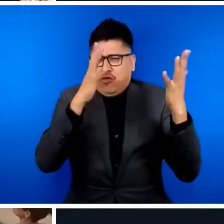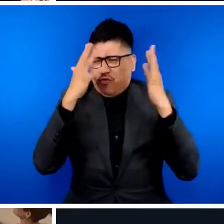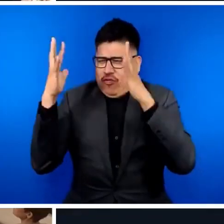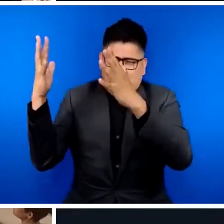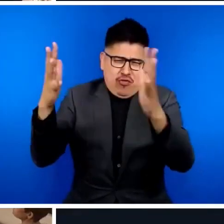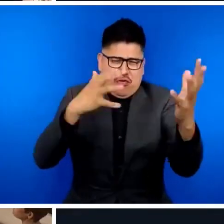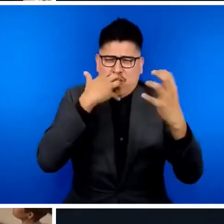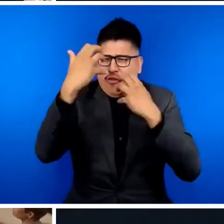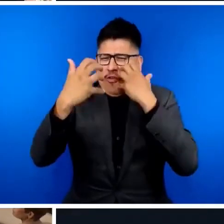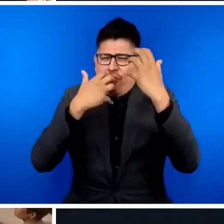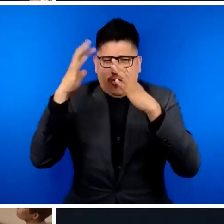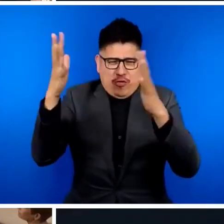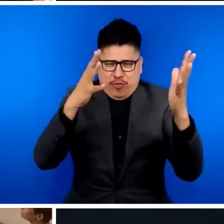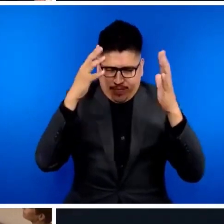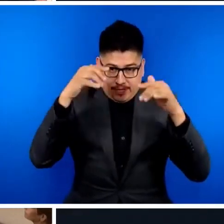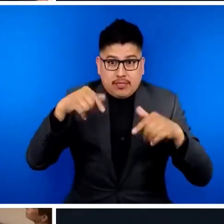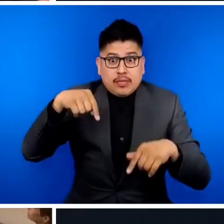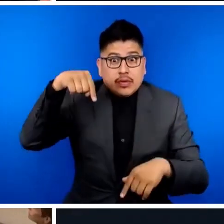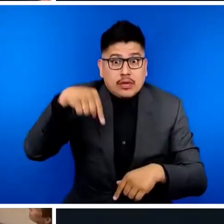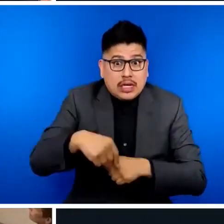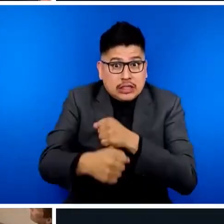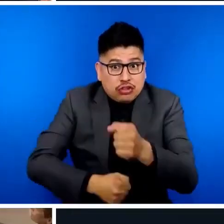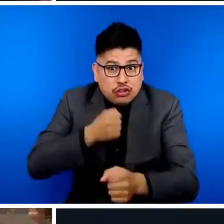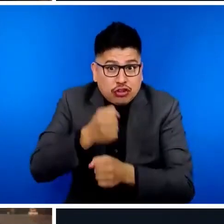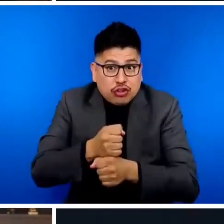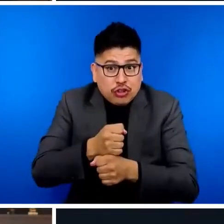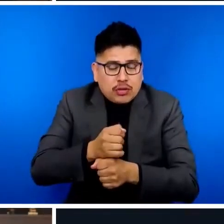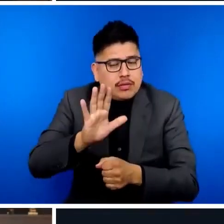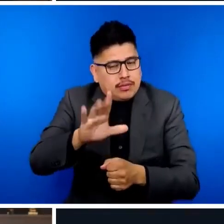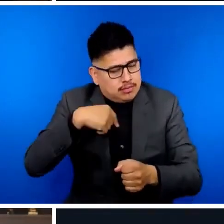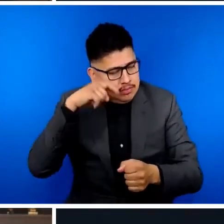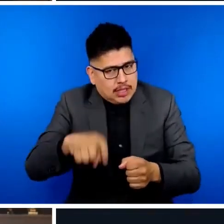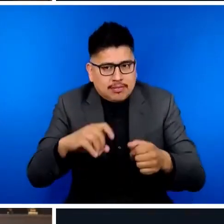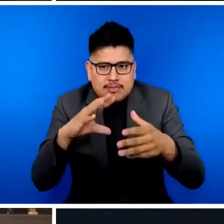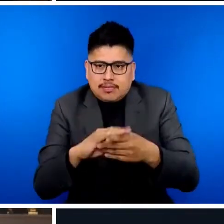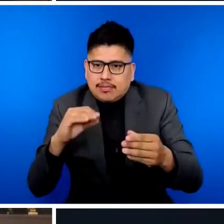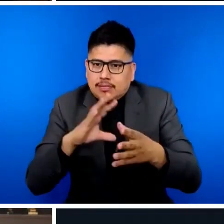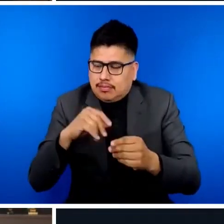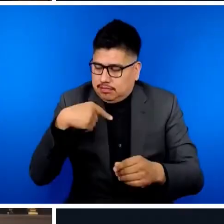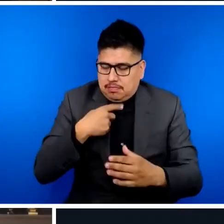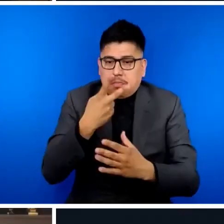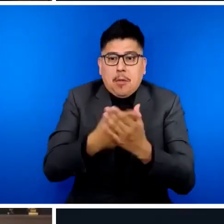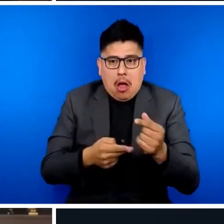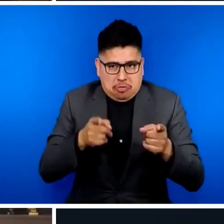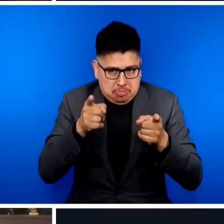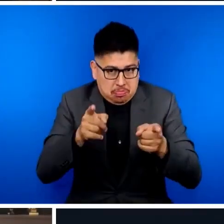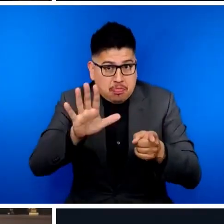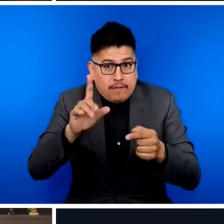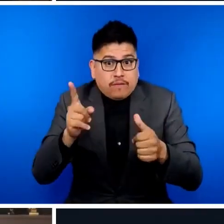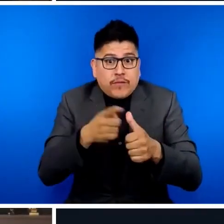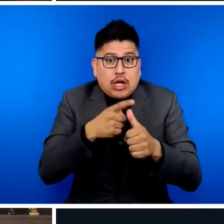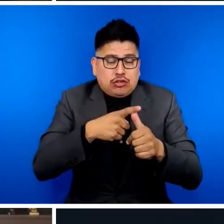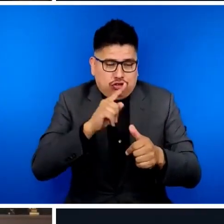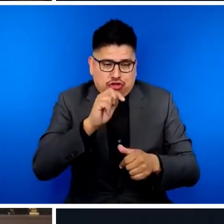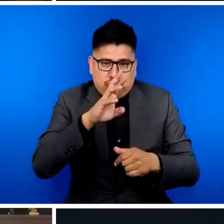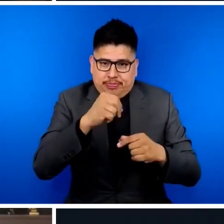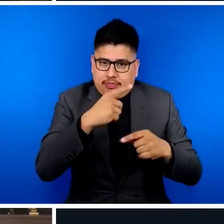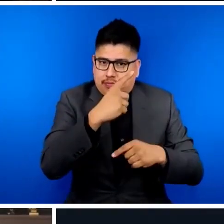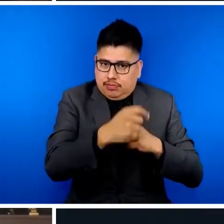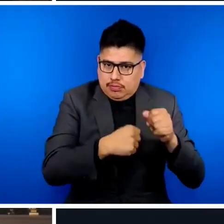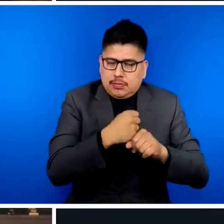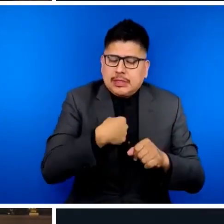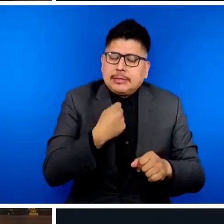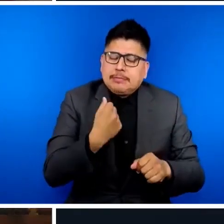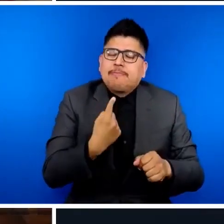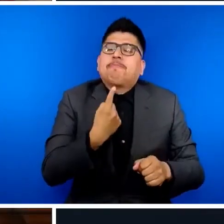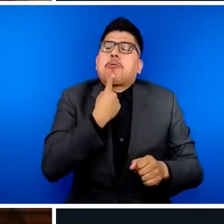And this year, and I must say I got them both. I got them in my first term, and I was disappointed because I didn't